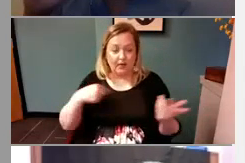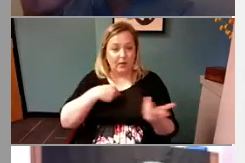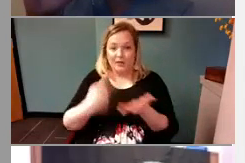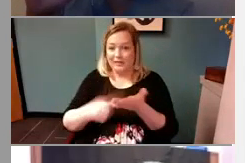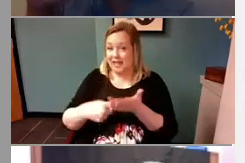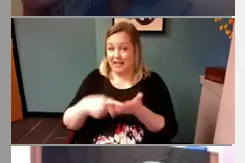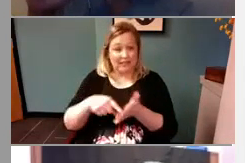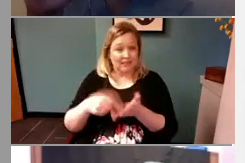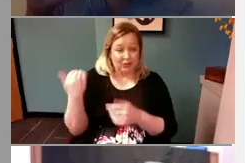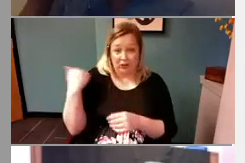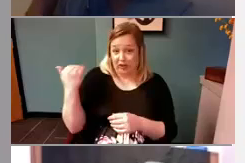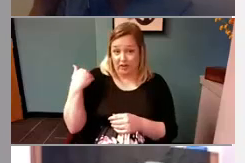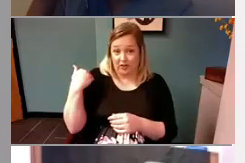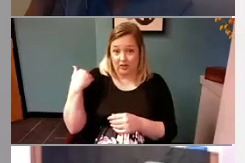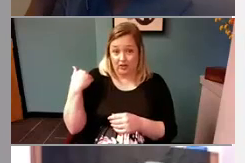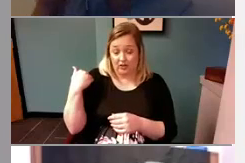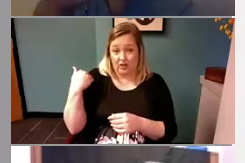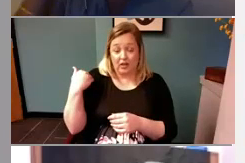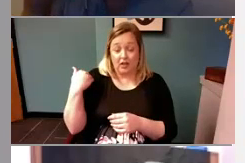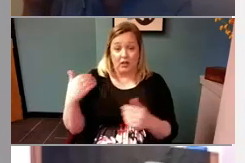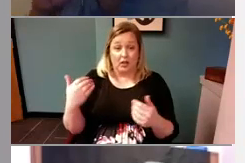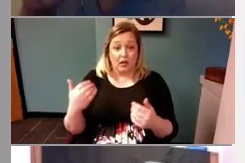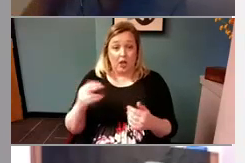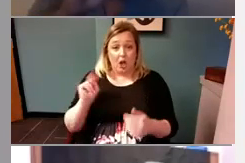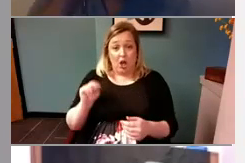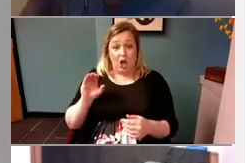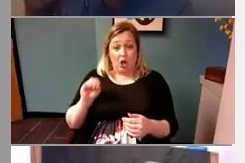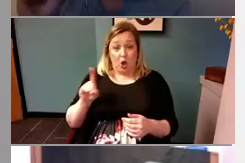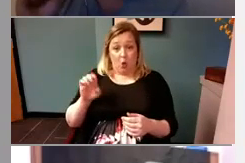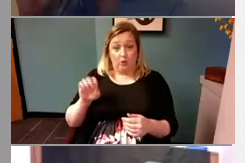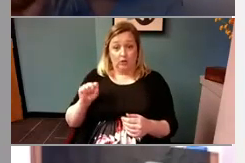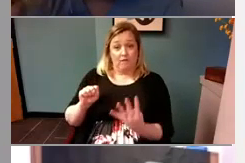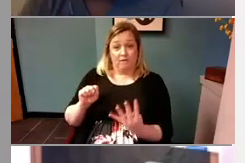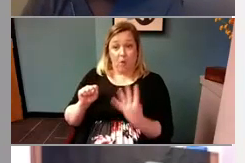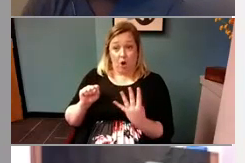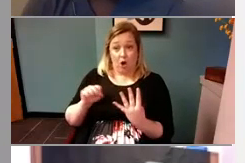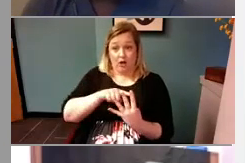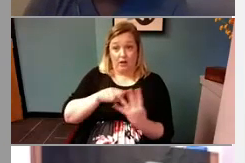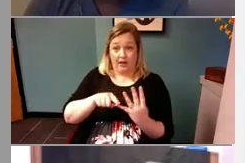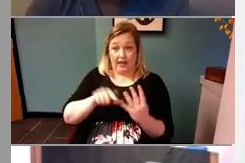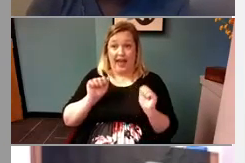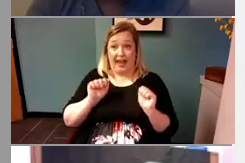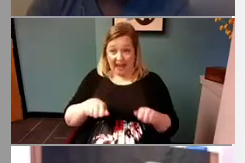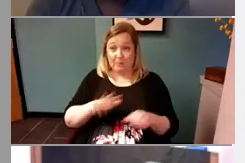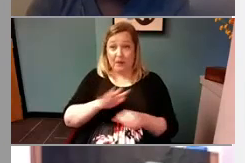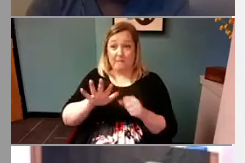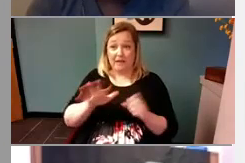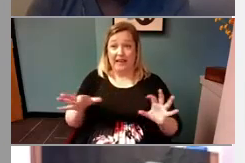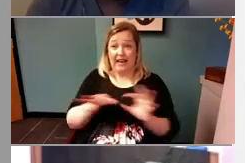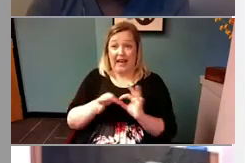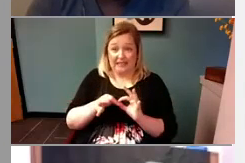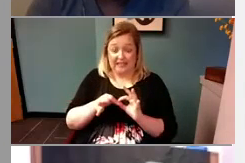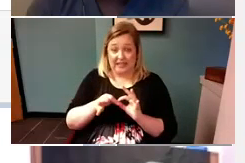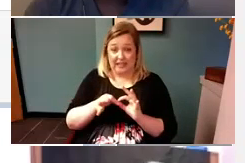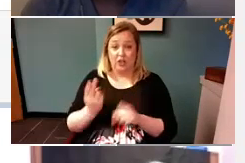where 4 nodes can still be connected completely in terms of a planar graph, right?